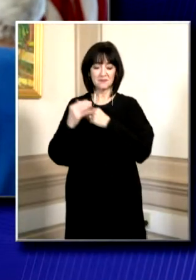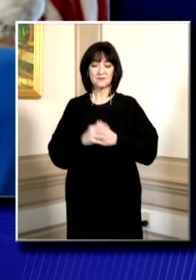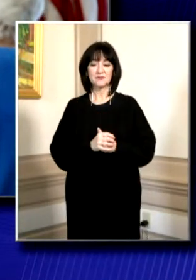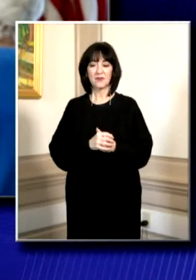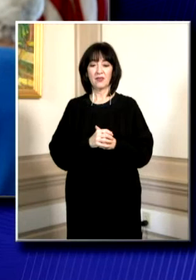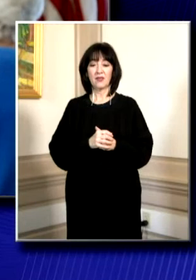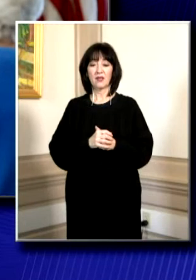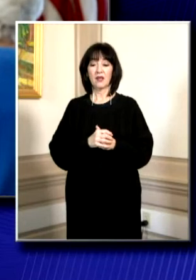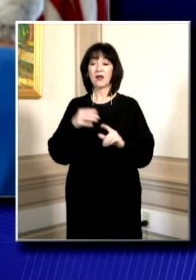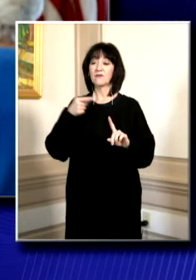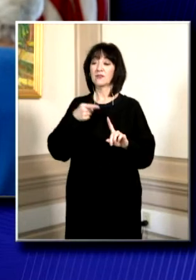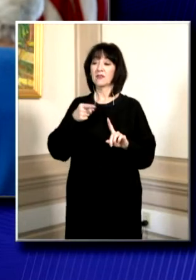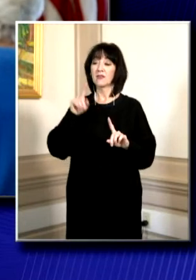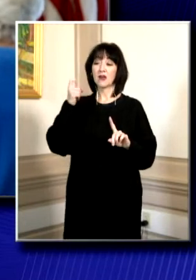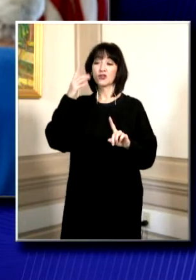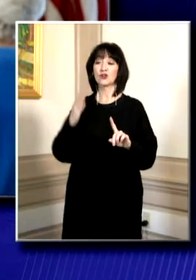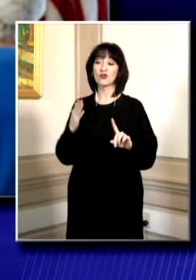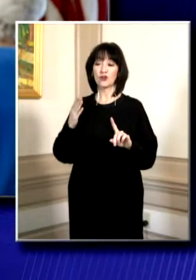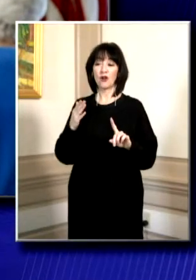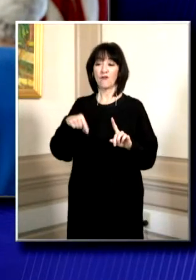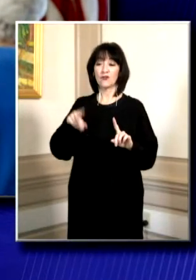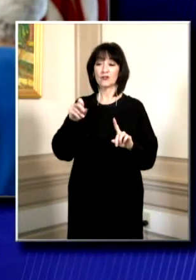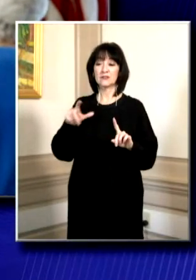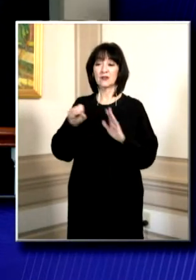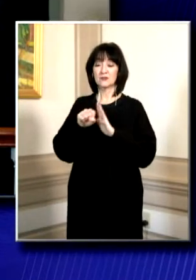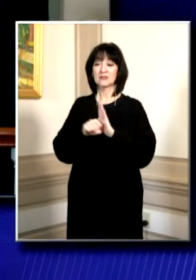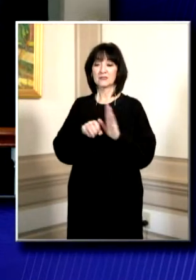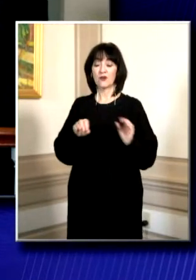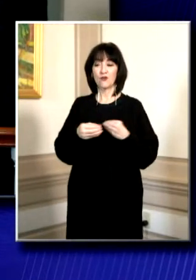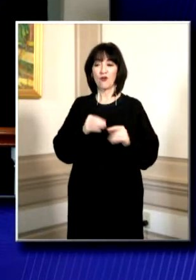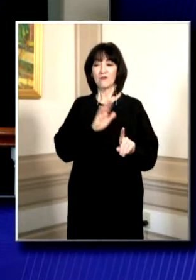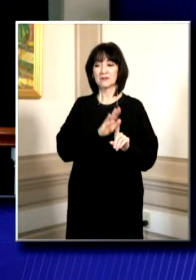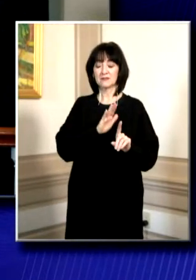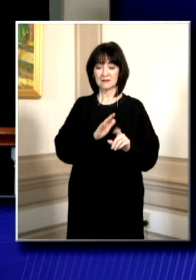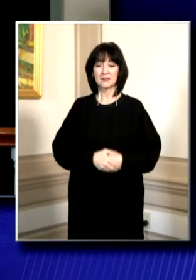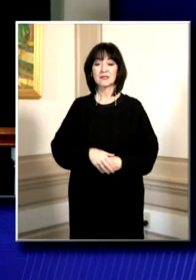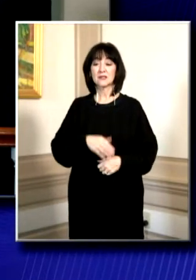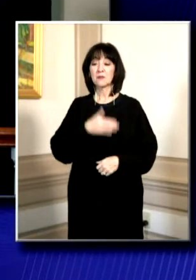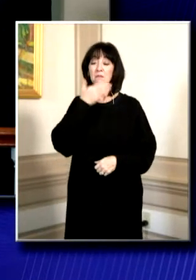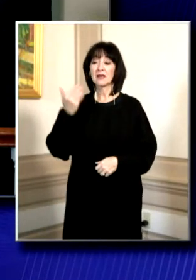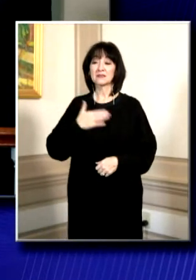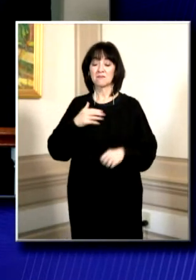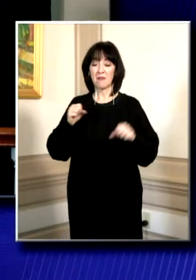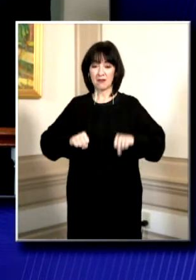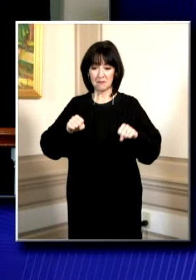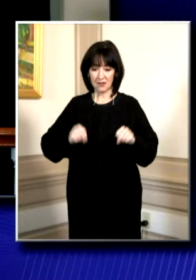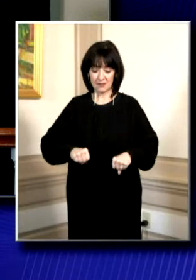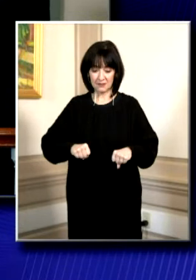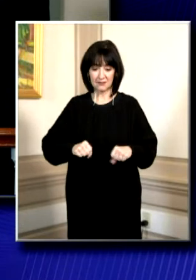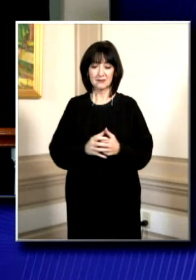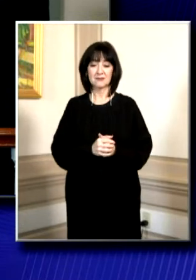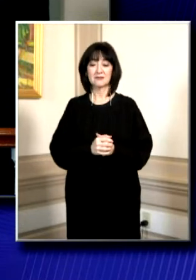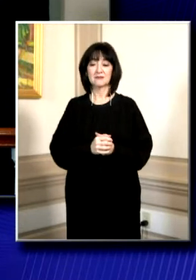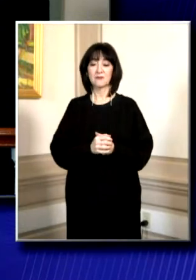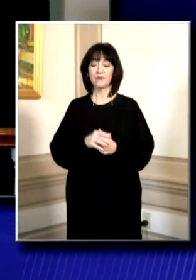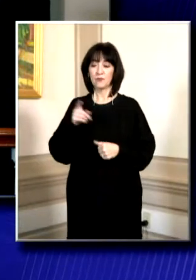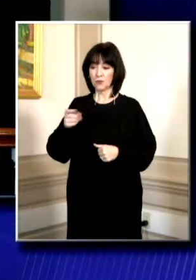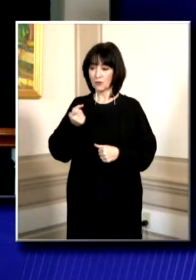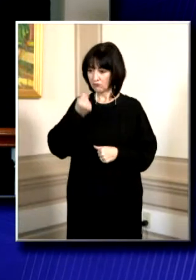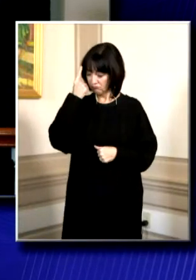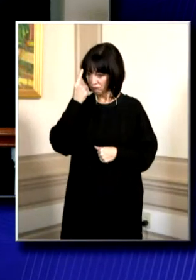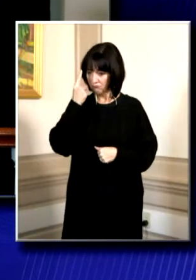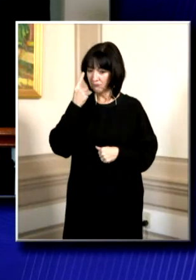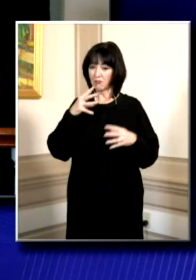of the office of governor of the office of governor to the best of my ability, to the best of my abilities, freely